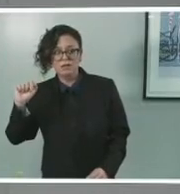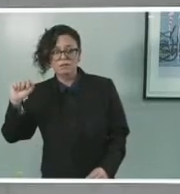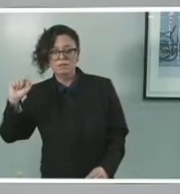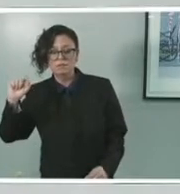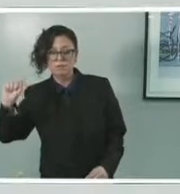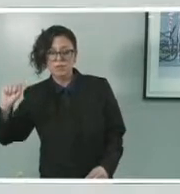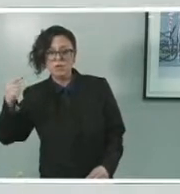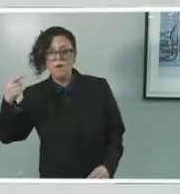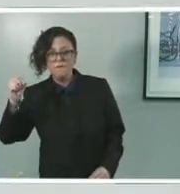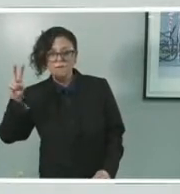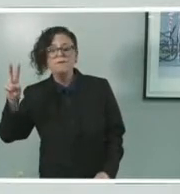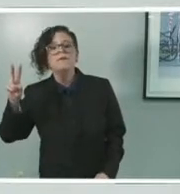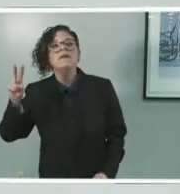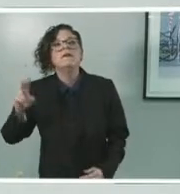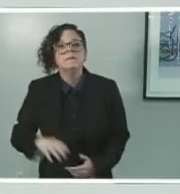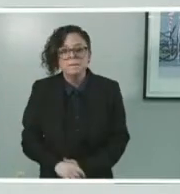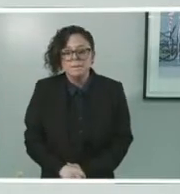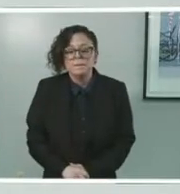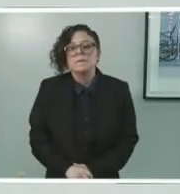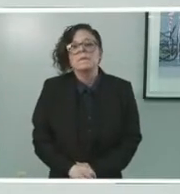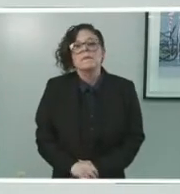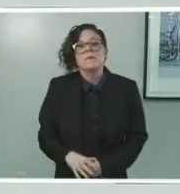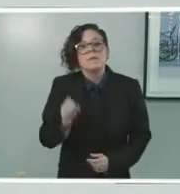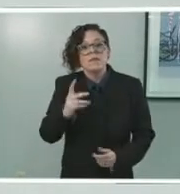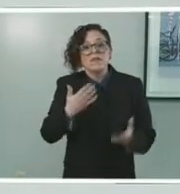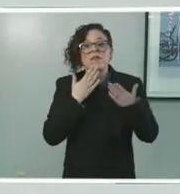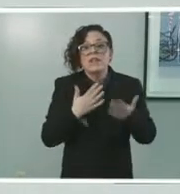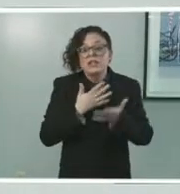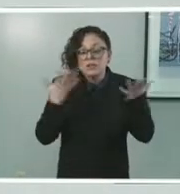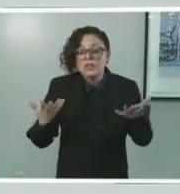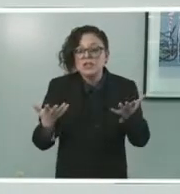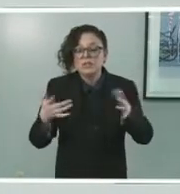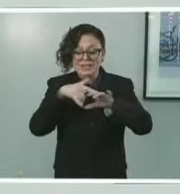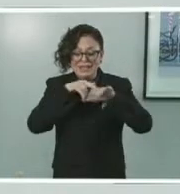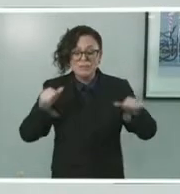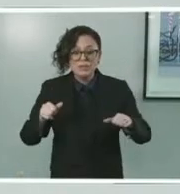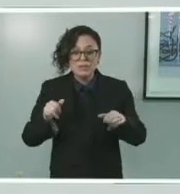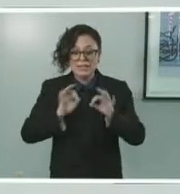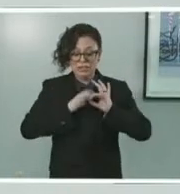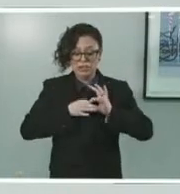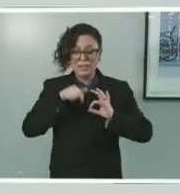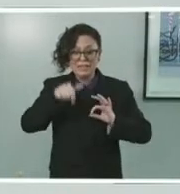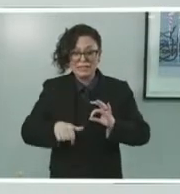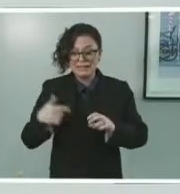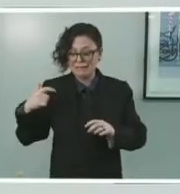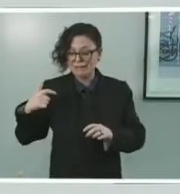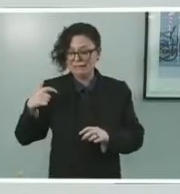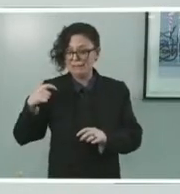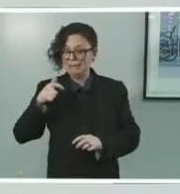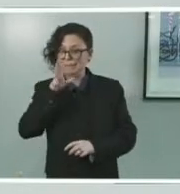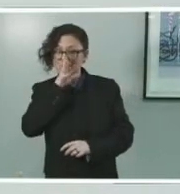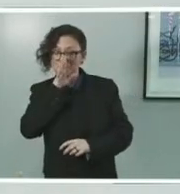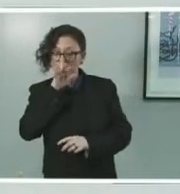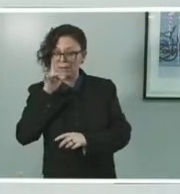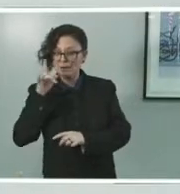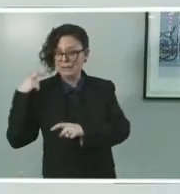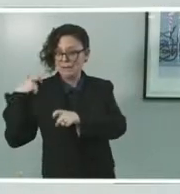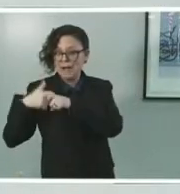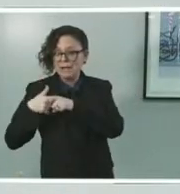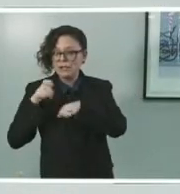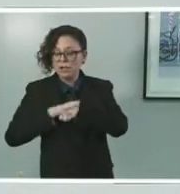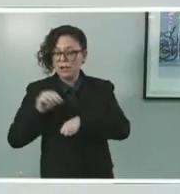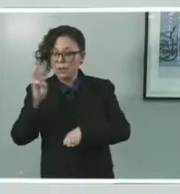Okay, Sonia, thank you very much. So we are simultaneously interpreting this in Spanish on our website for those who want to see it in